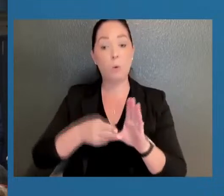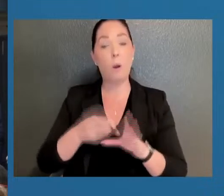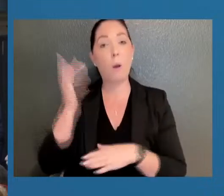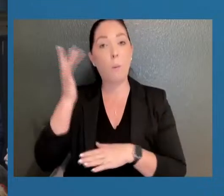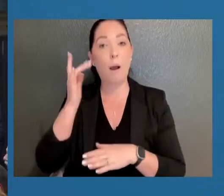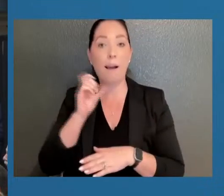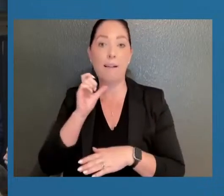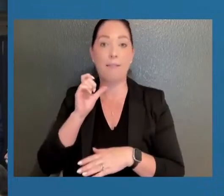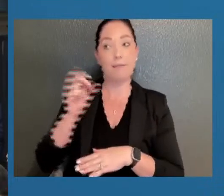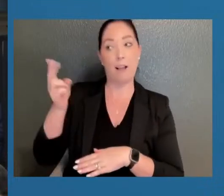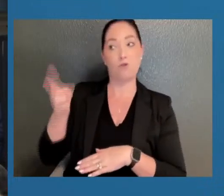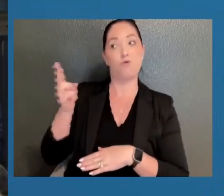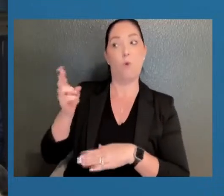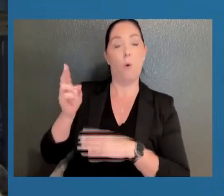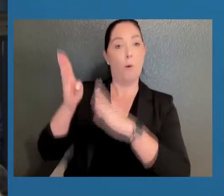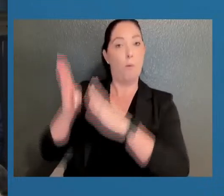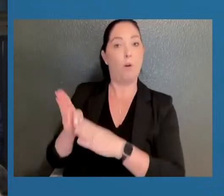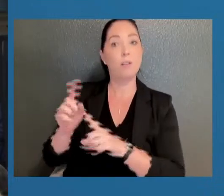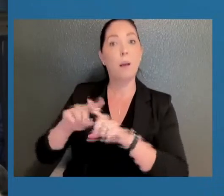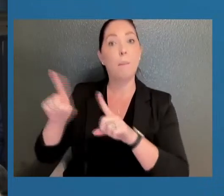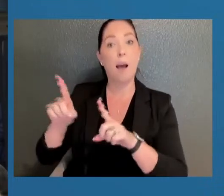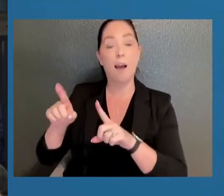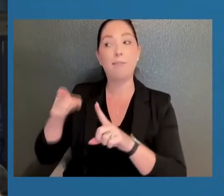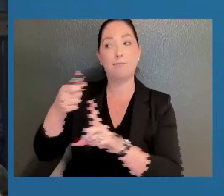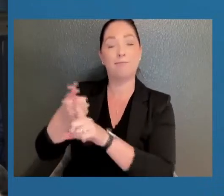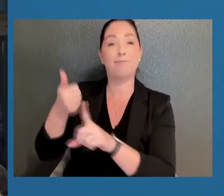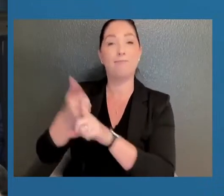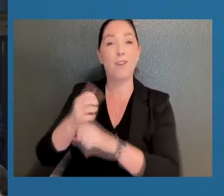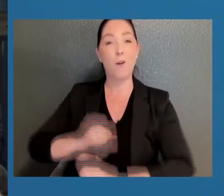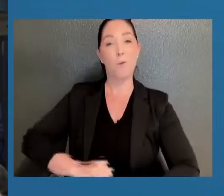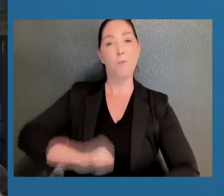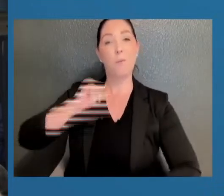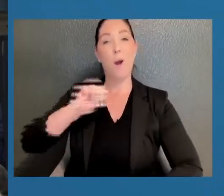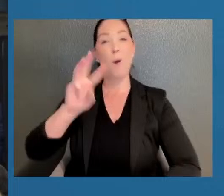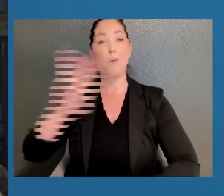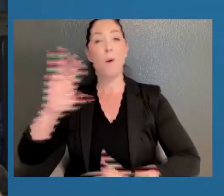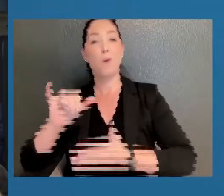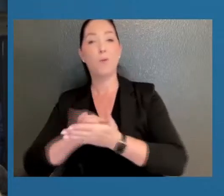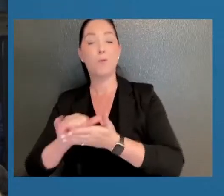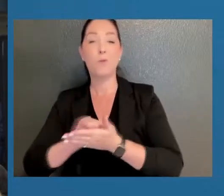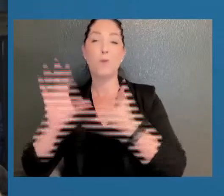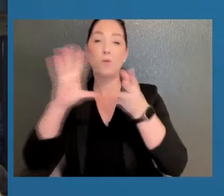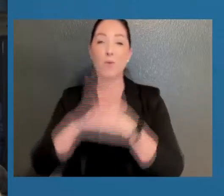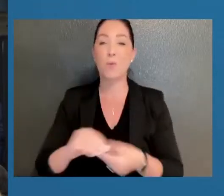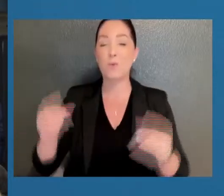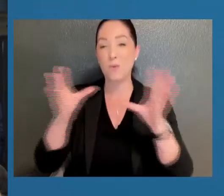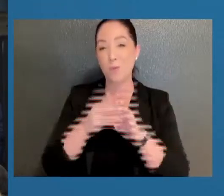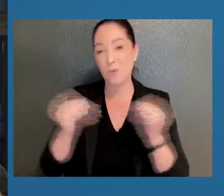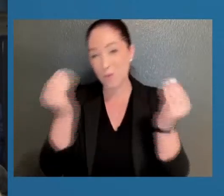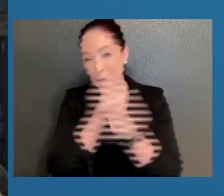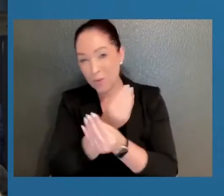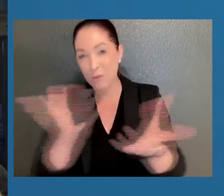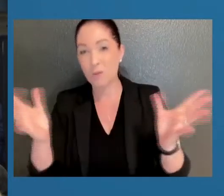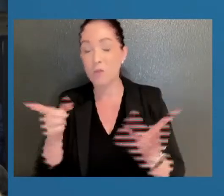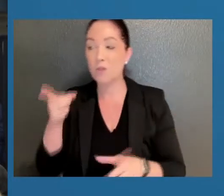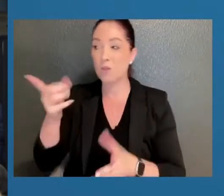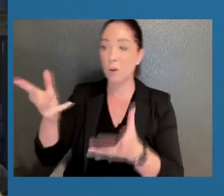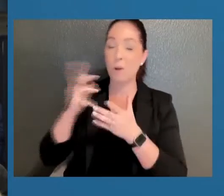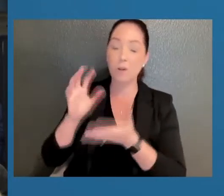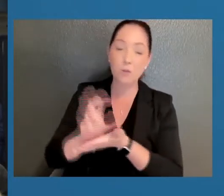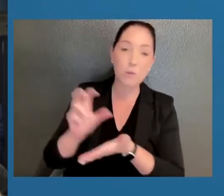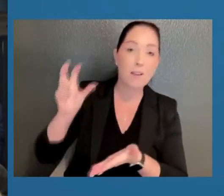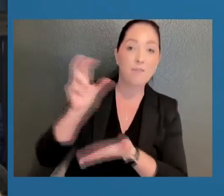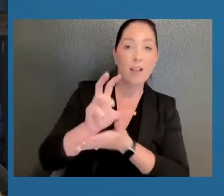figure, but as a proud Western New York storyteller, ready to invest in our students, our future,